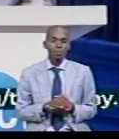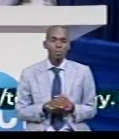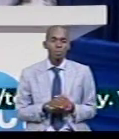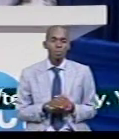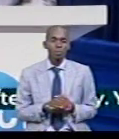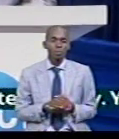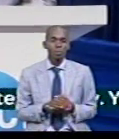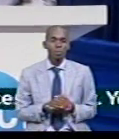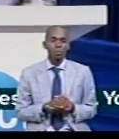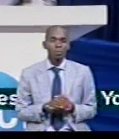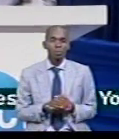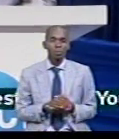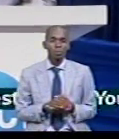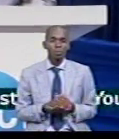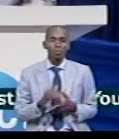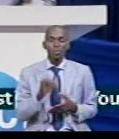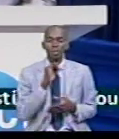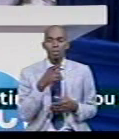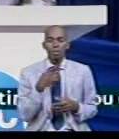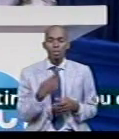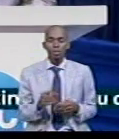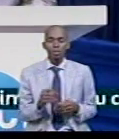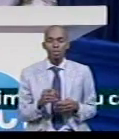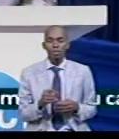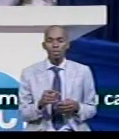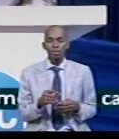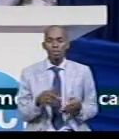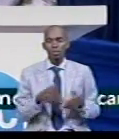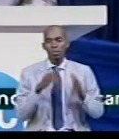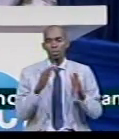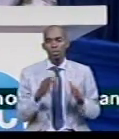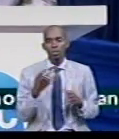Is the founder and leader of United